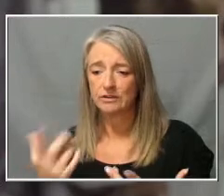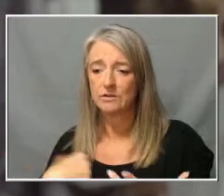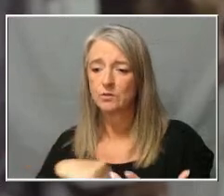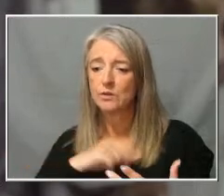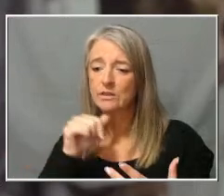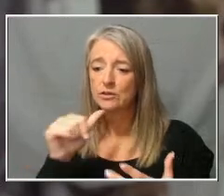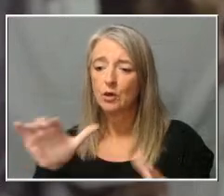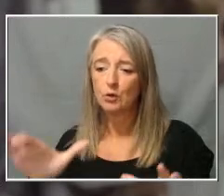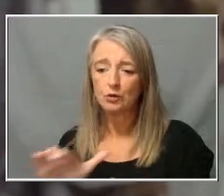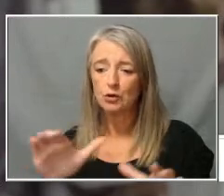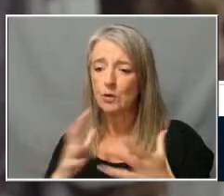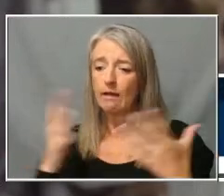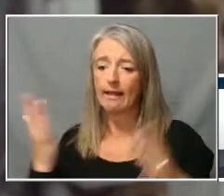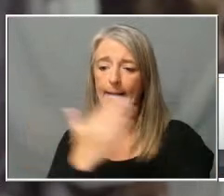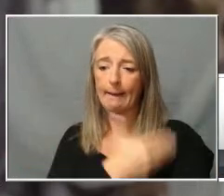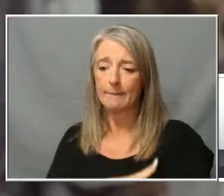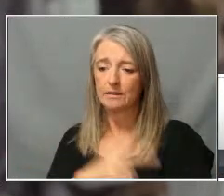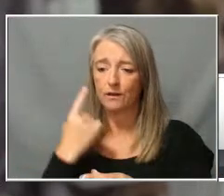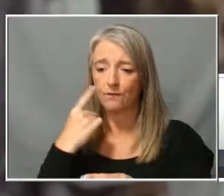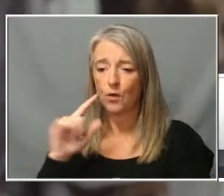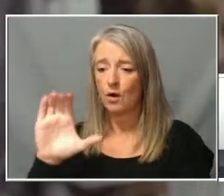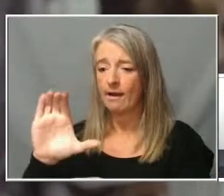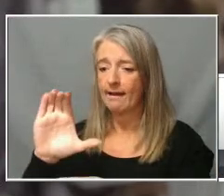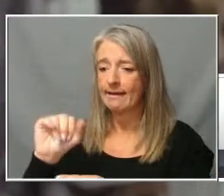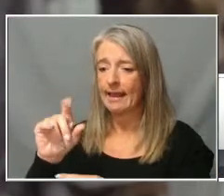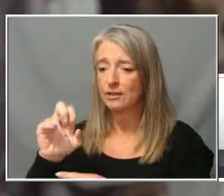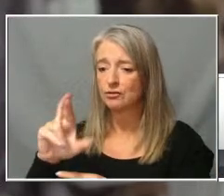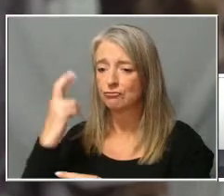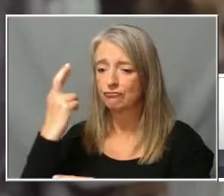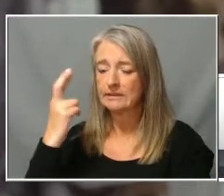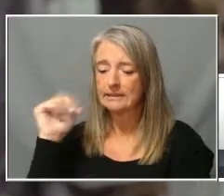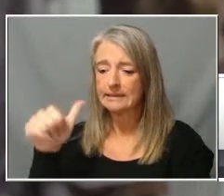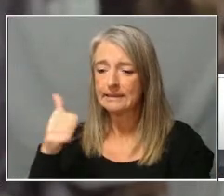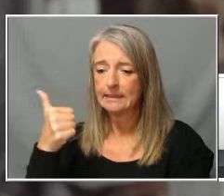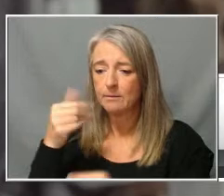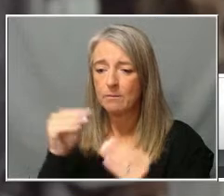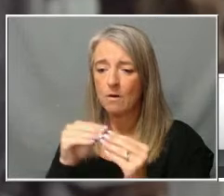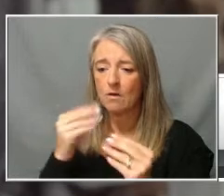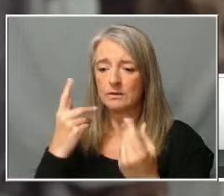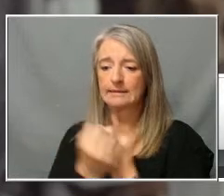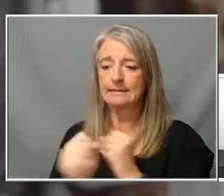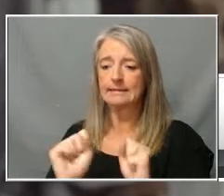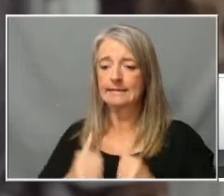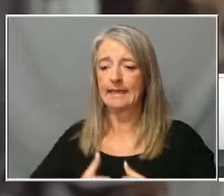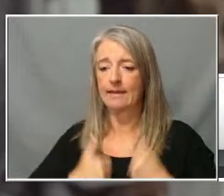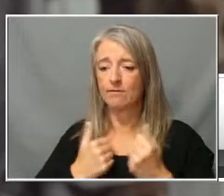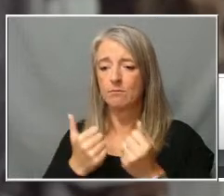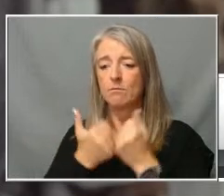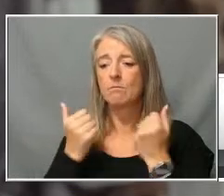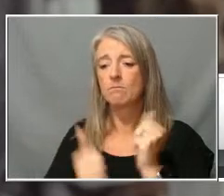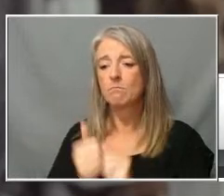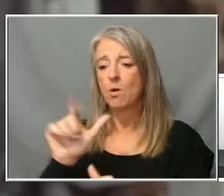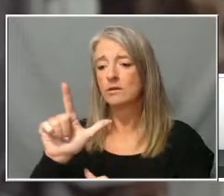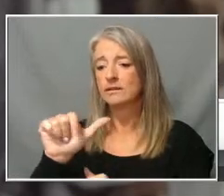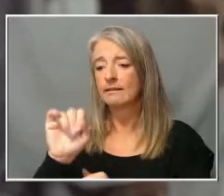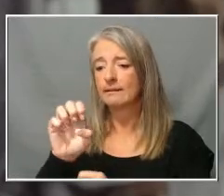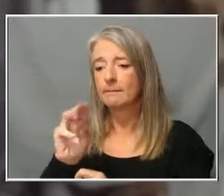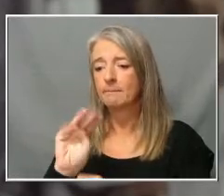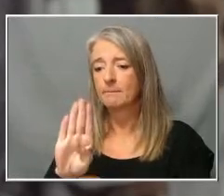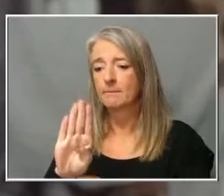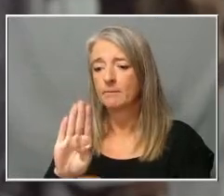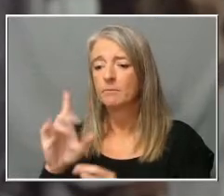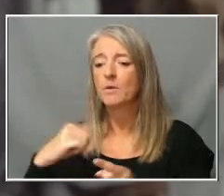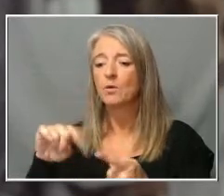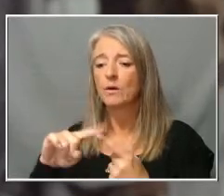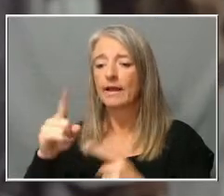of amputations for cancer purposes anymore, thank God. I mean, we're able to save most limbs. But when we do have to amputate the